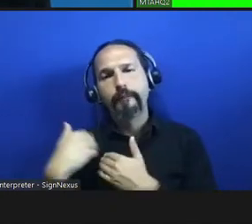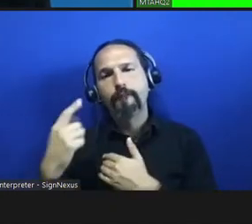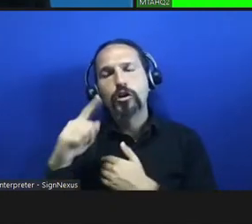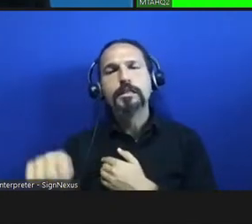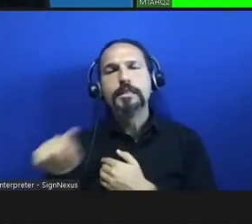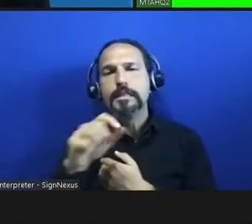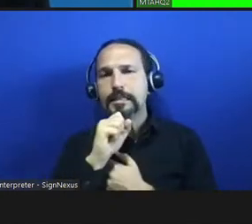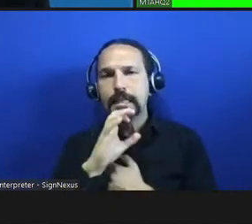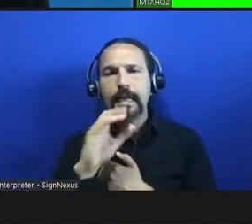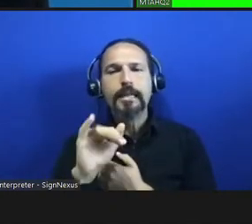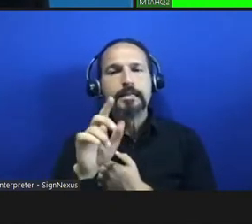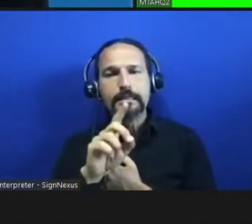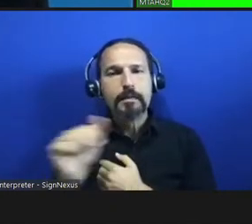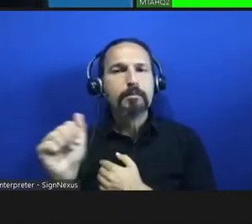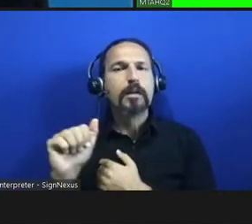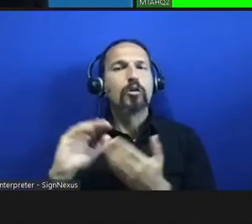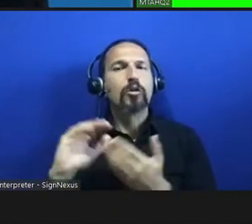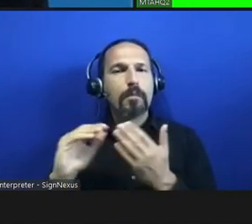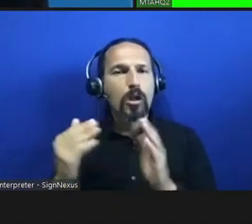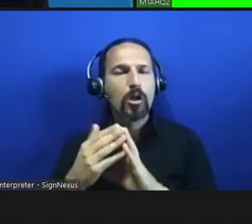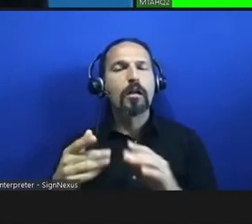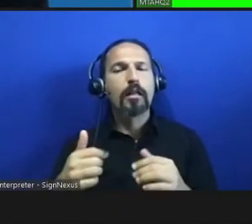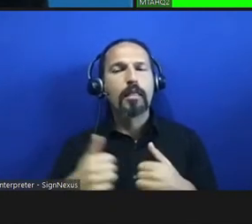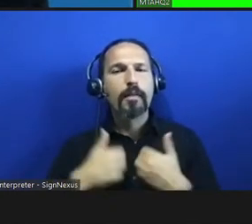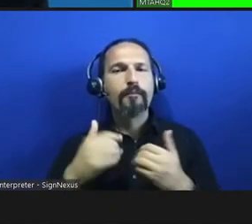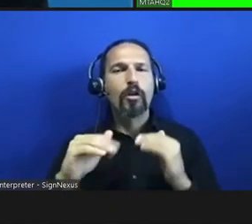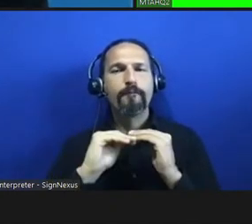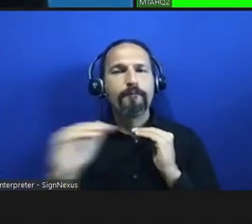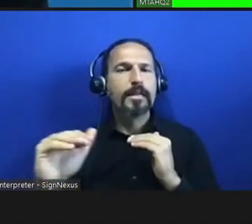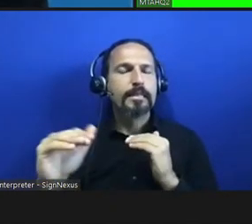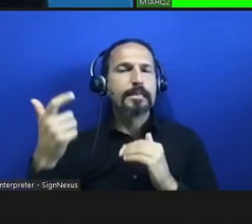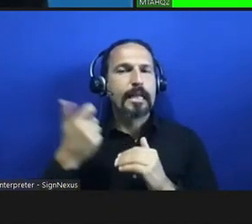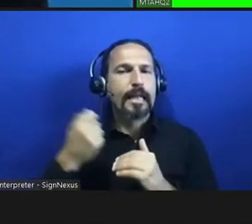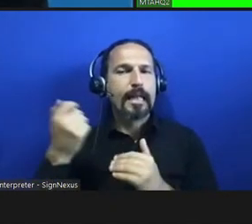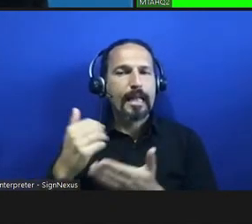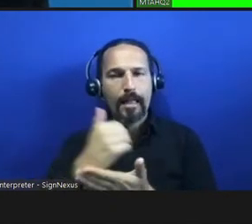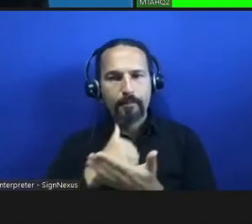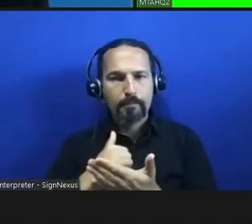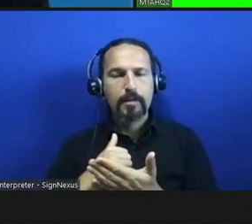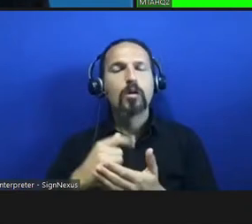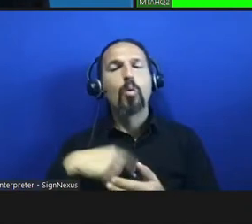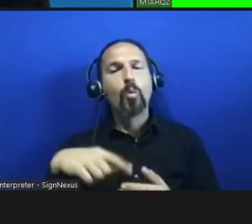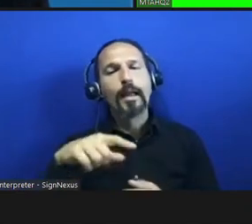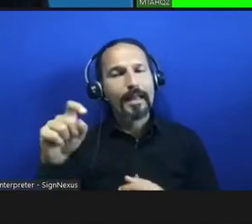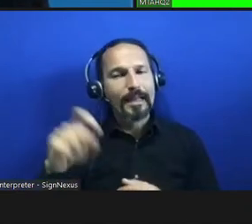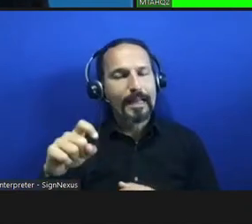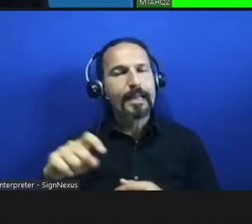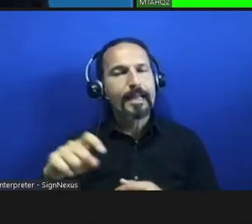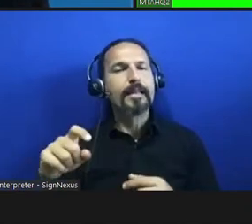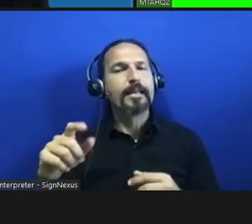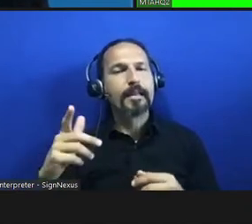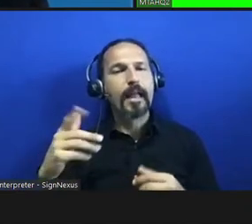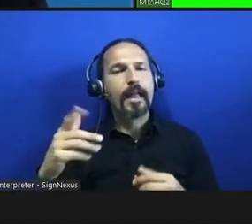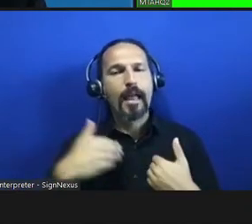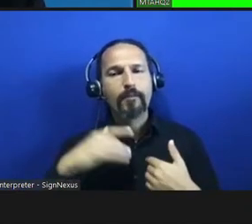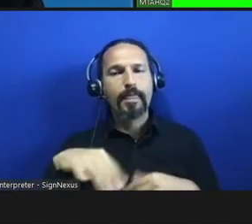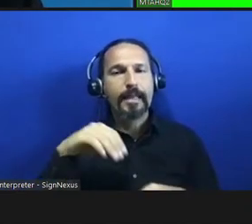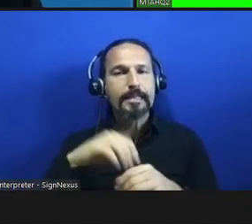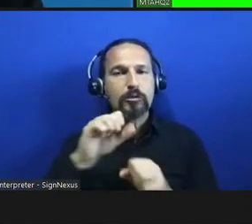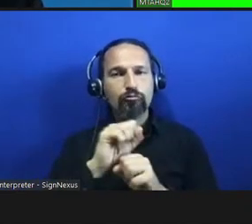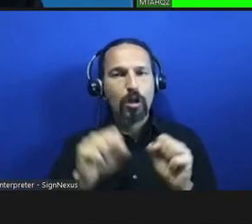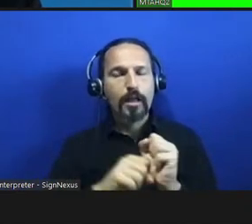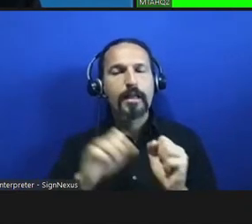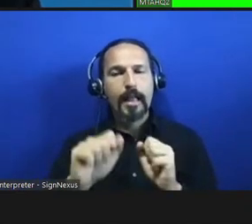seniors and disabled communities that live on fixed income additionally we need to be sure that our existing infrastructure